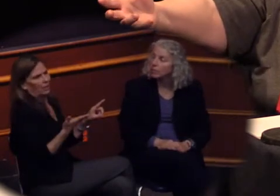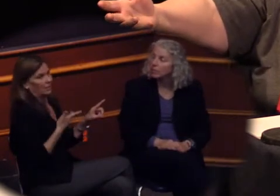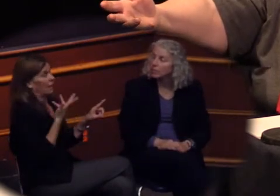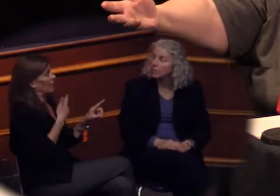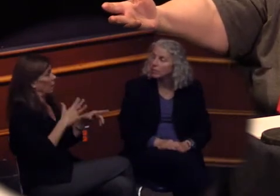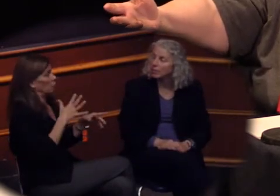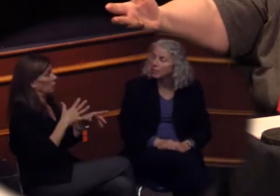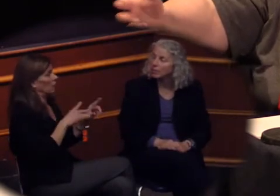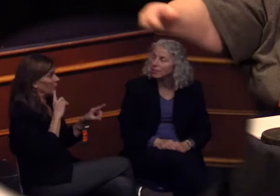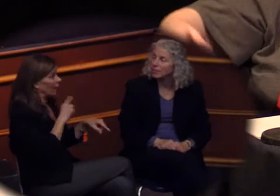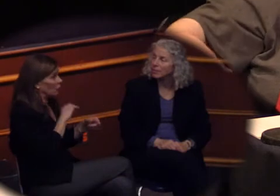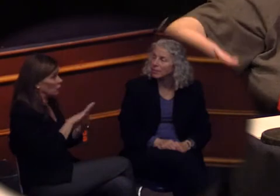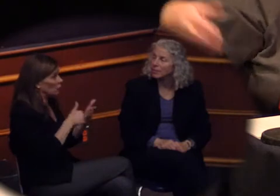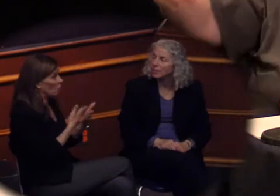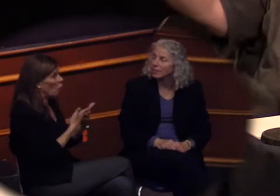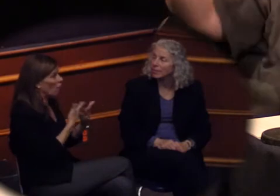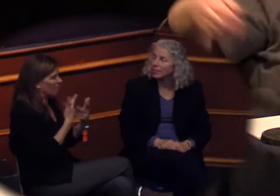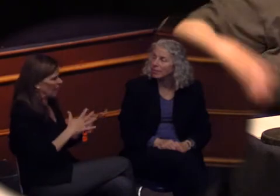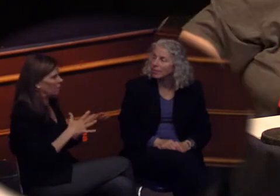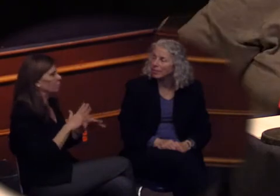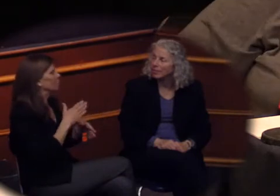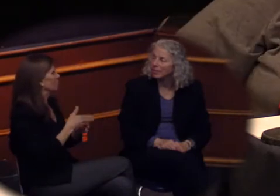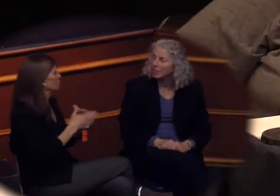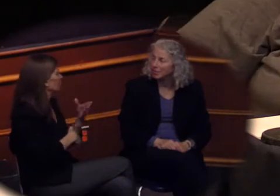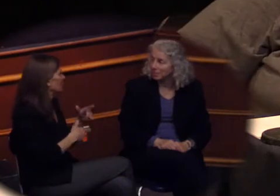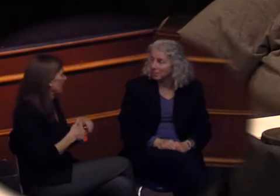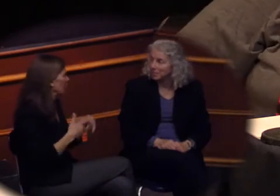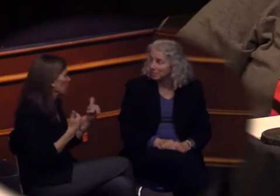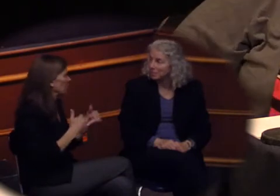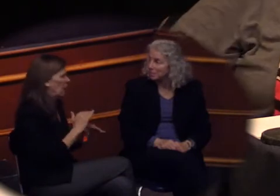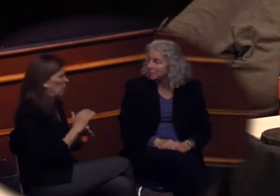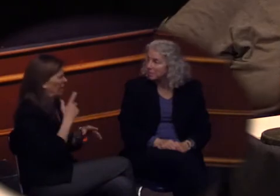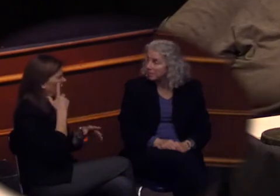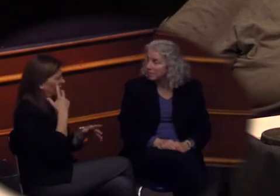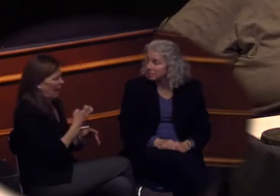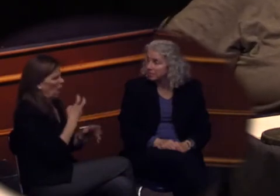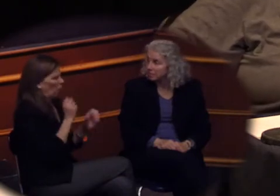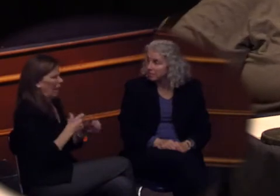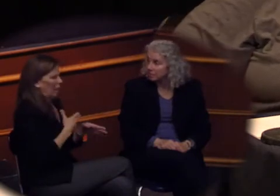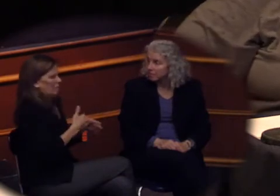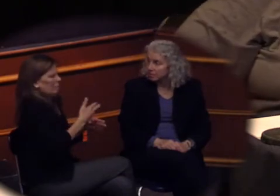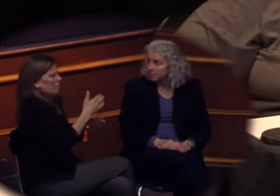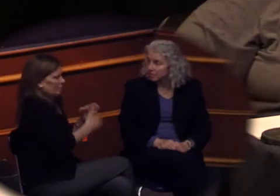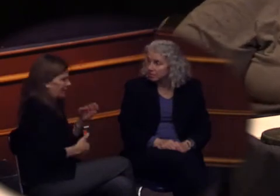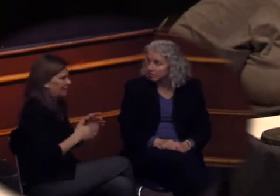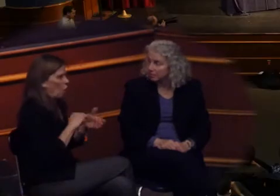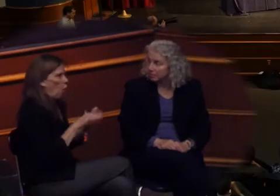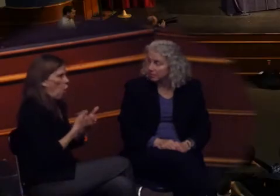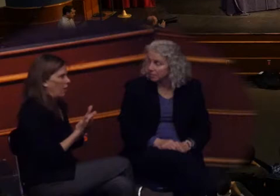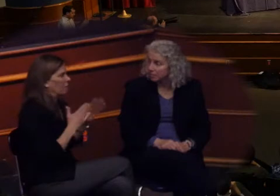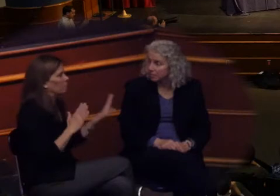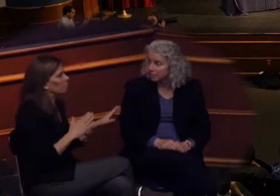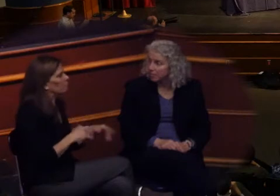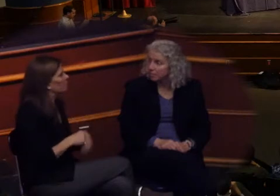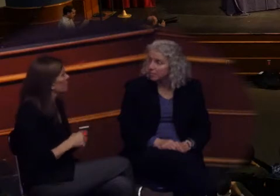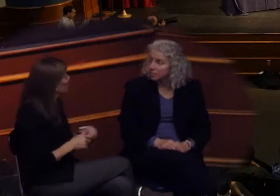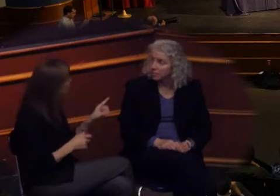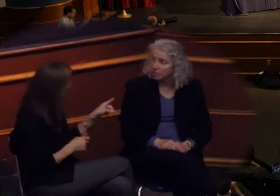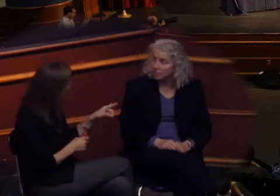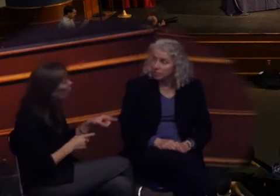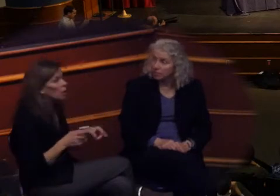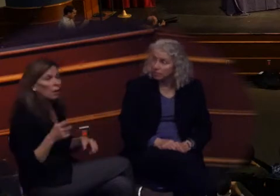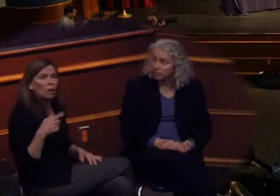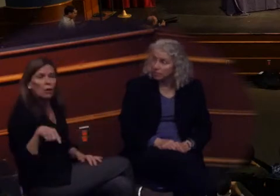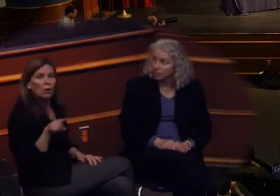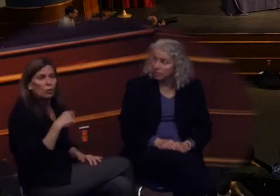night, but I'm pretty sure they won't. So we're going to start with Stan Moulton. Thanks, Claire. All three of you identified some shortcomings you